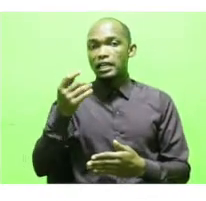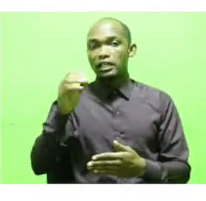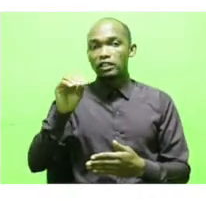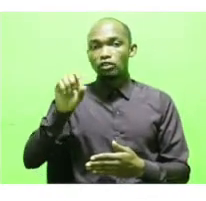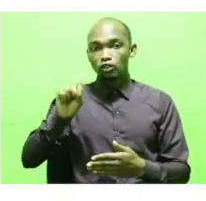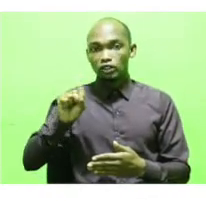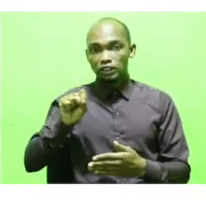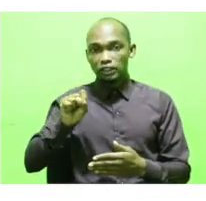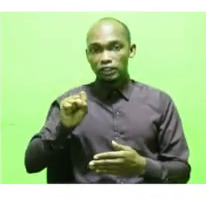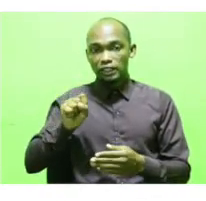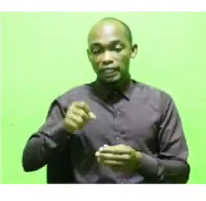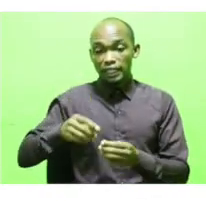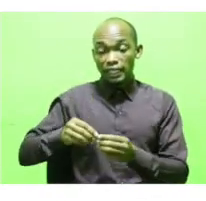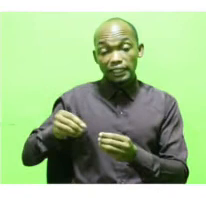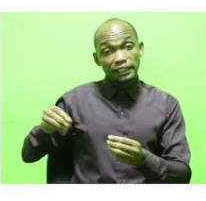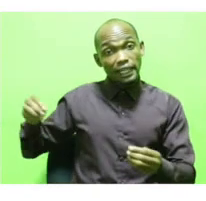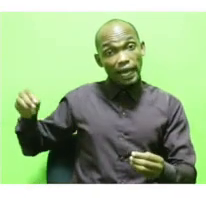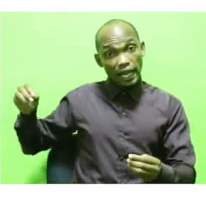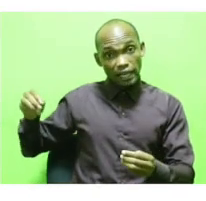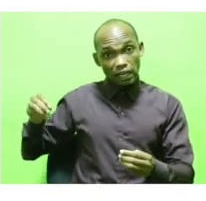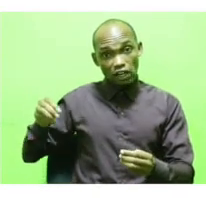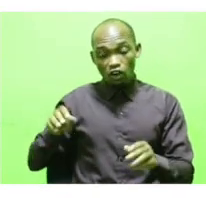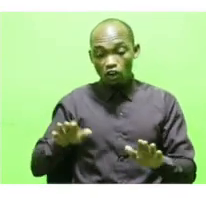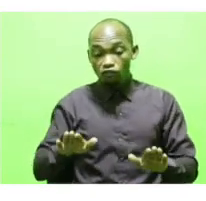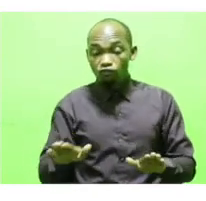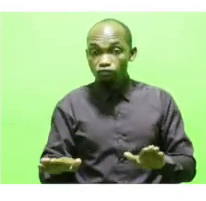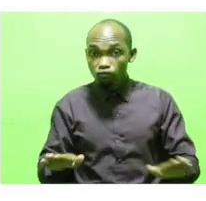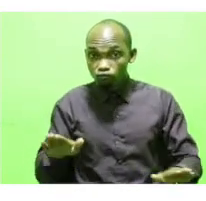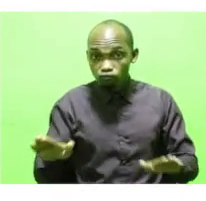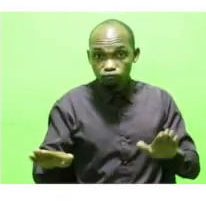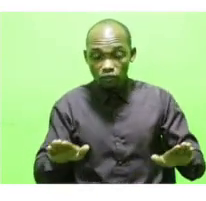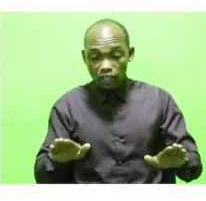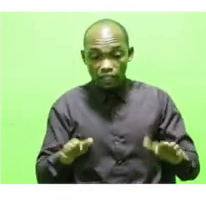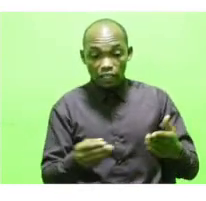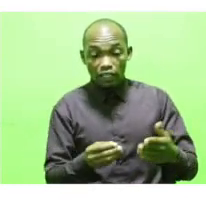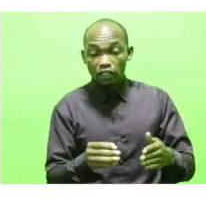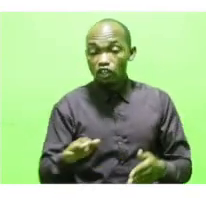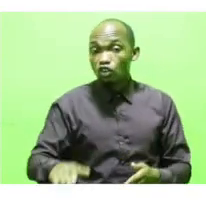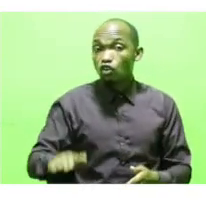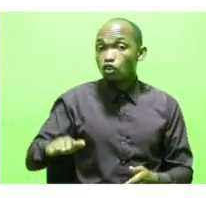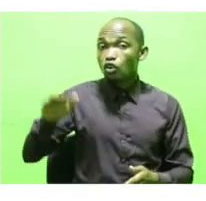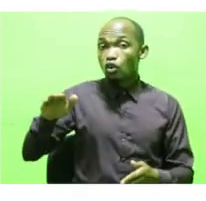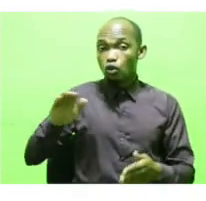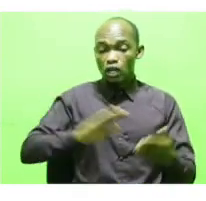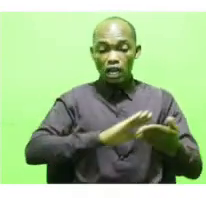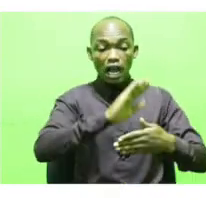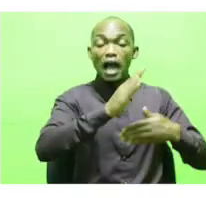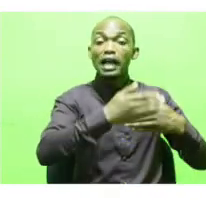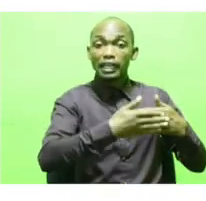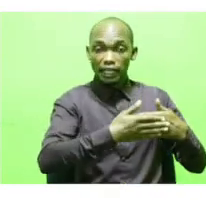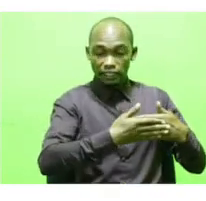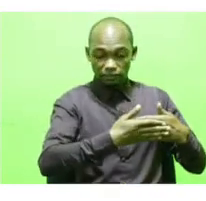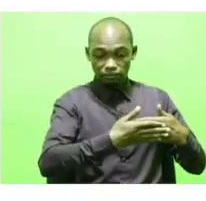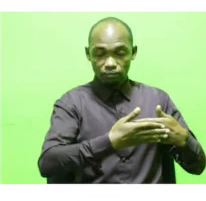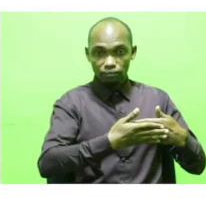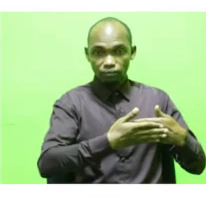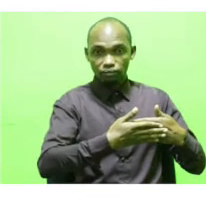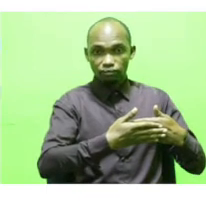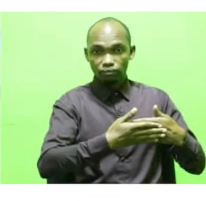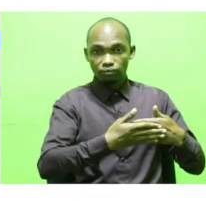the tail of the lizard can grow back, can regenerate.